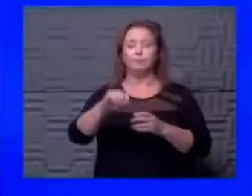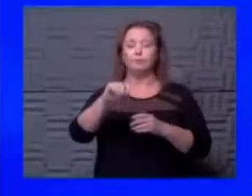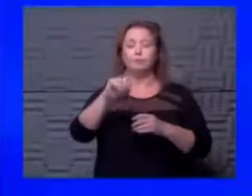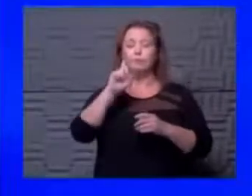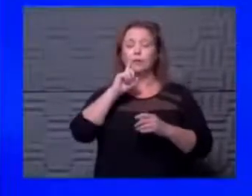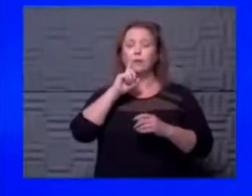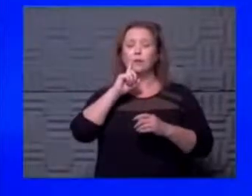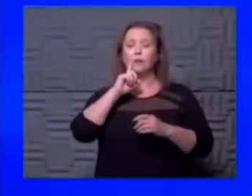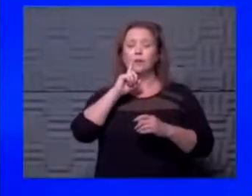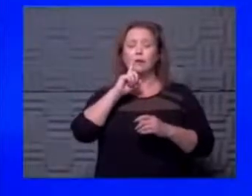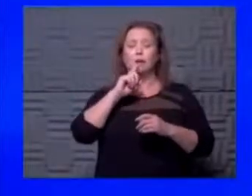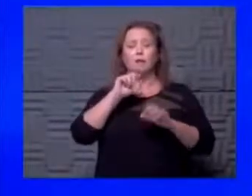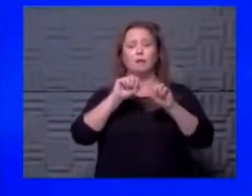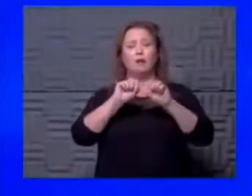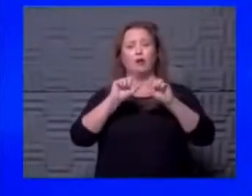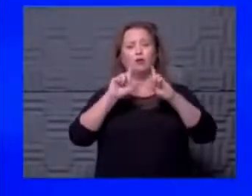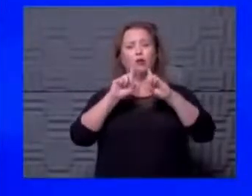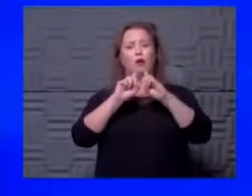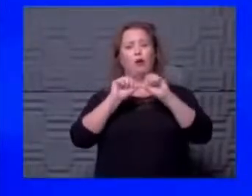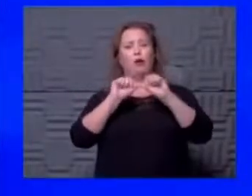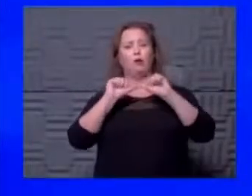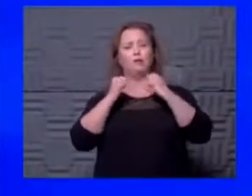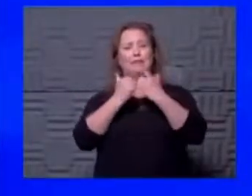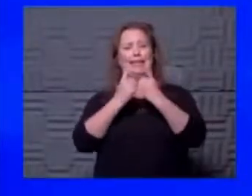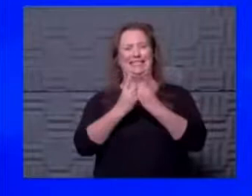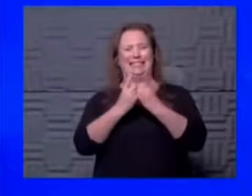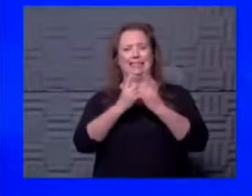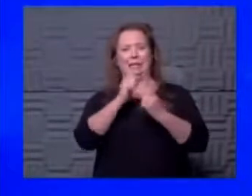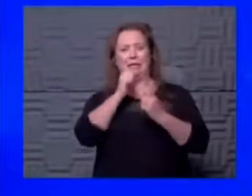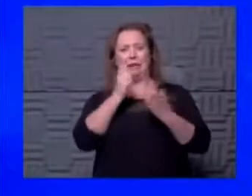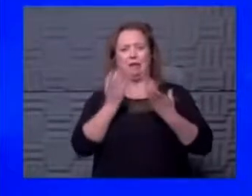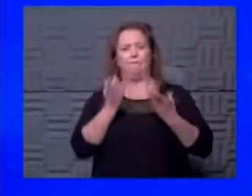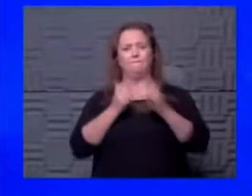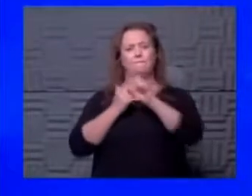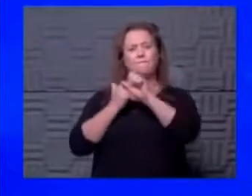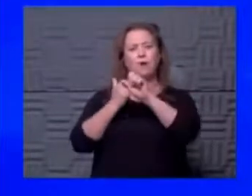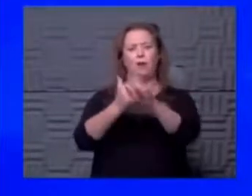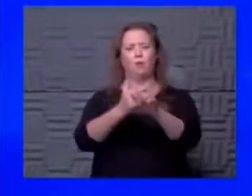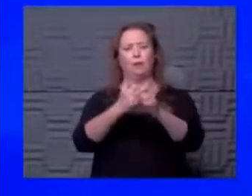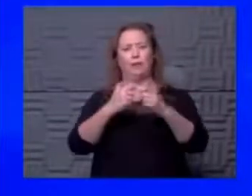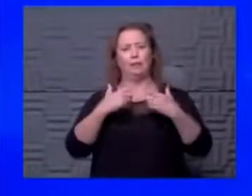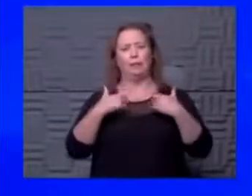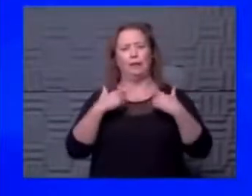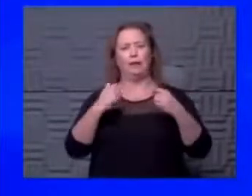why the diocese is not following the health department recommendations of just going remote.